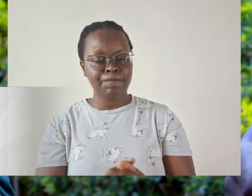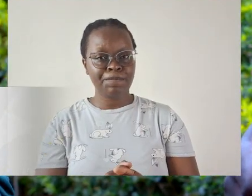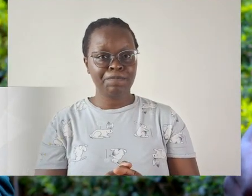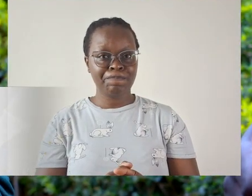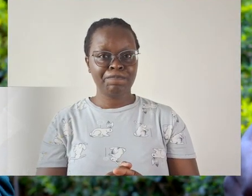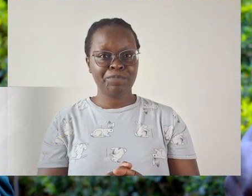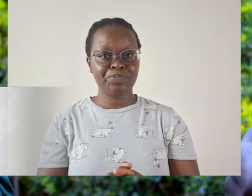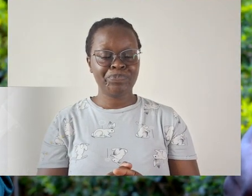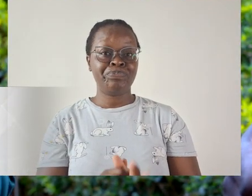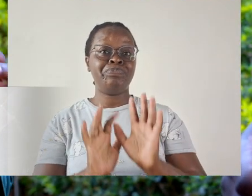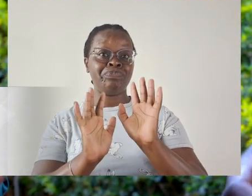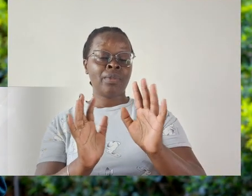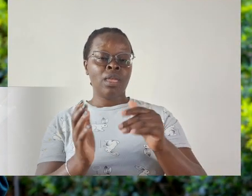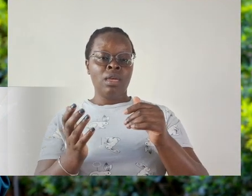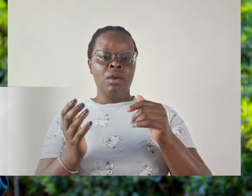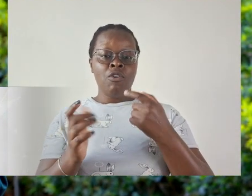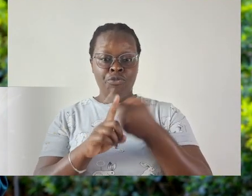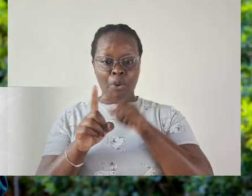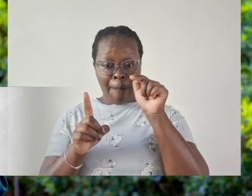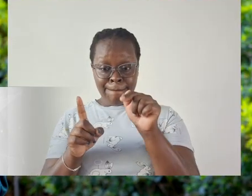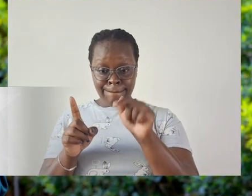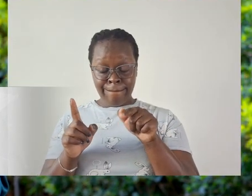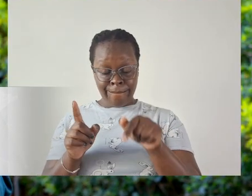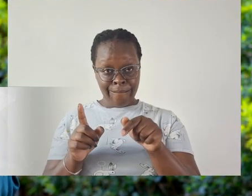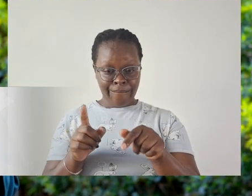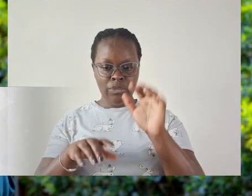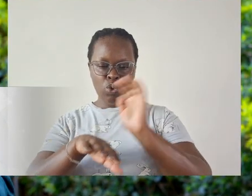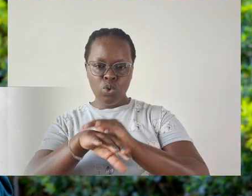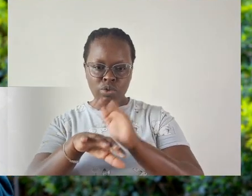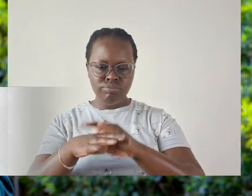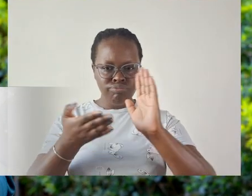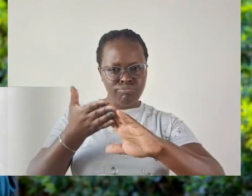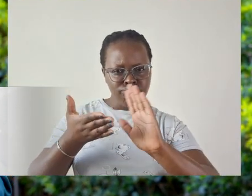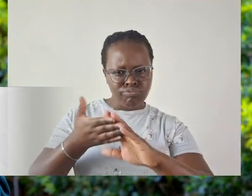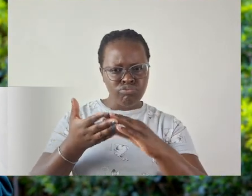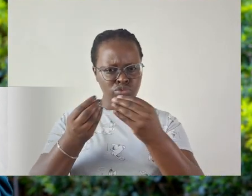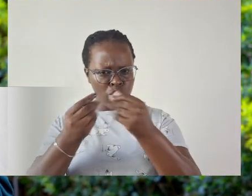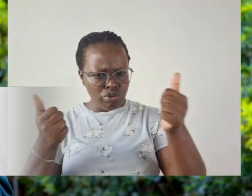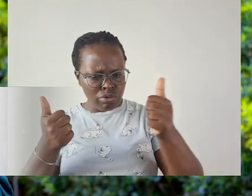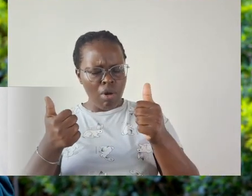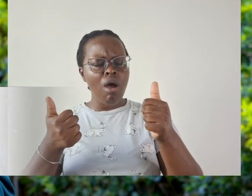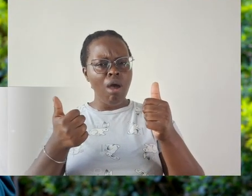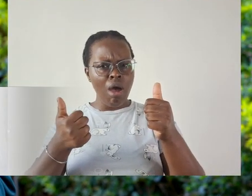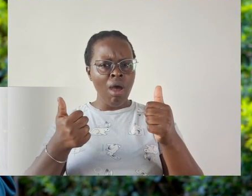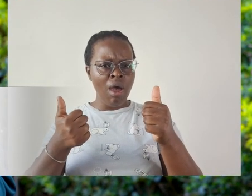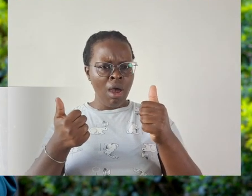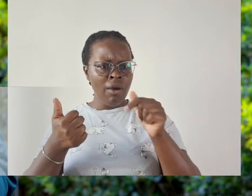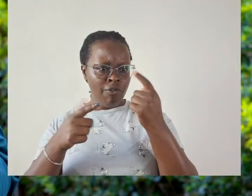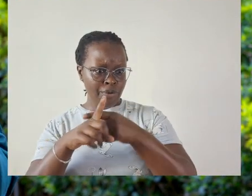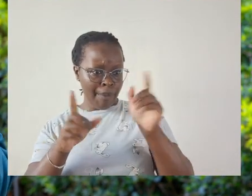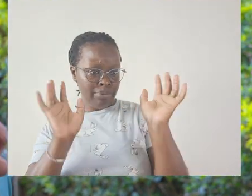to ensure that all the good suggestions, solutions,